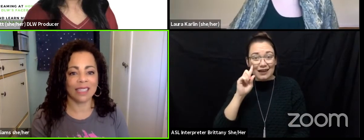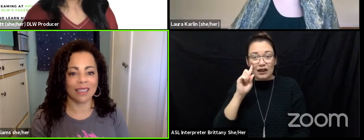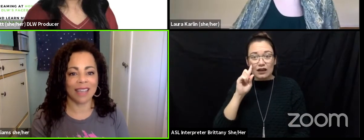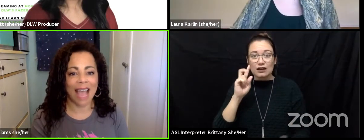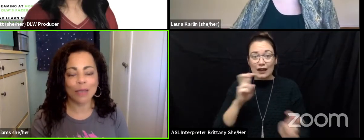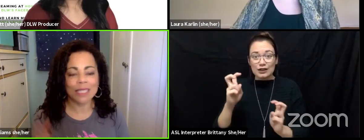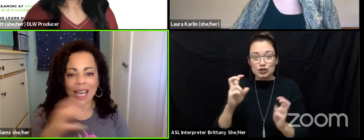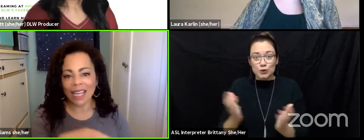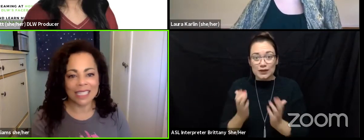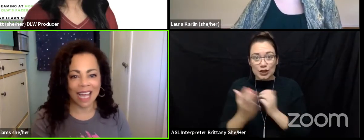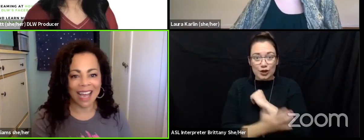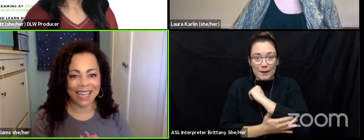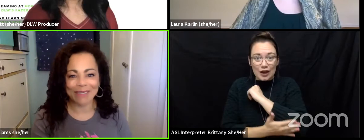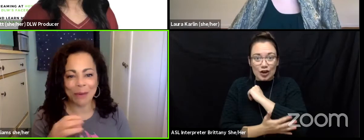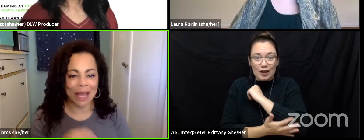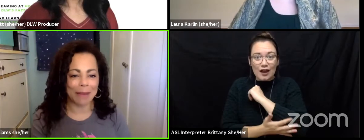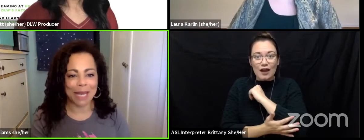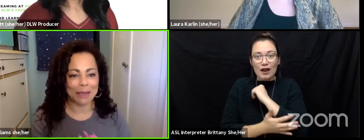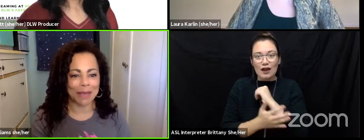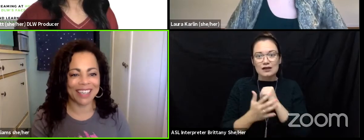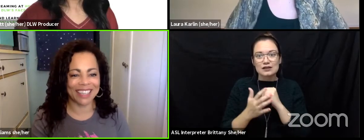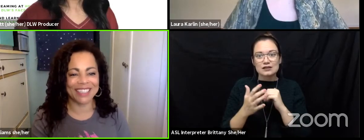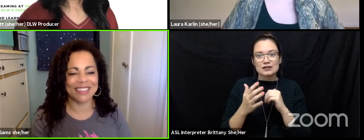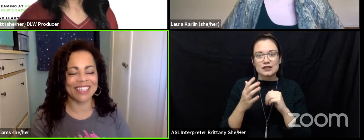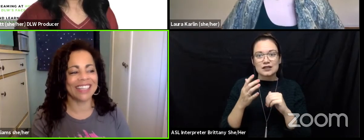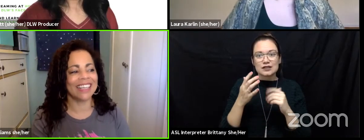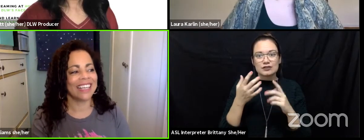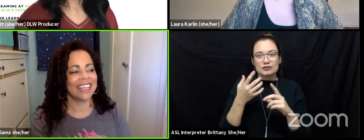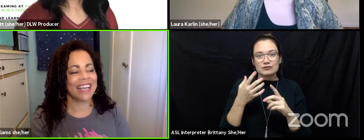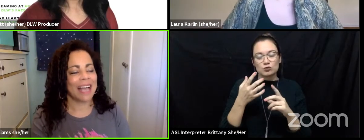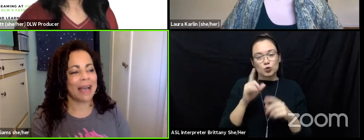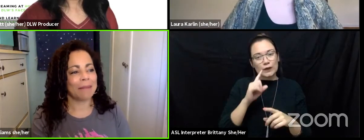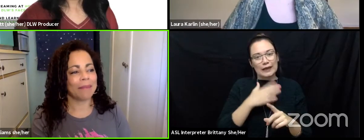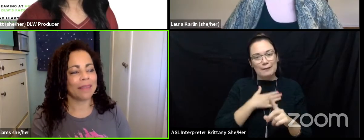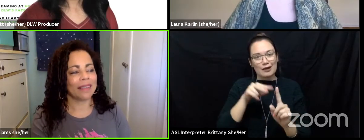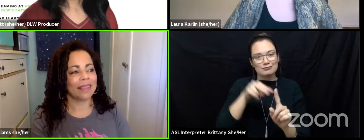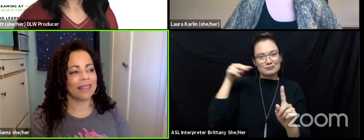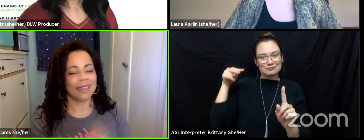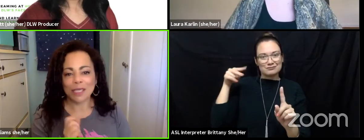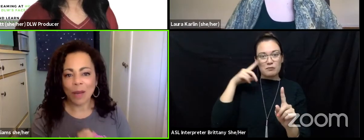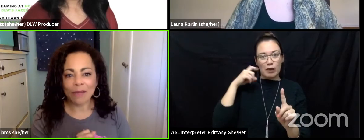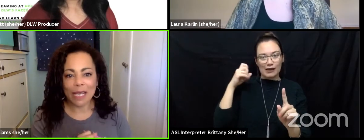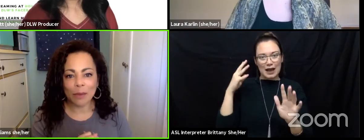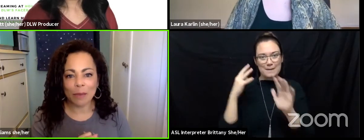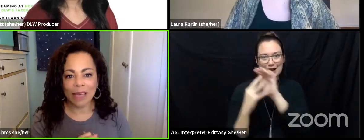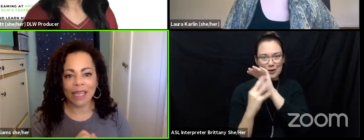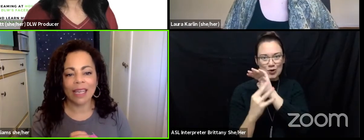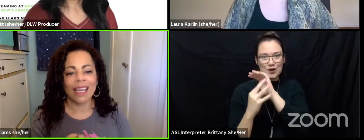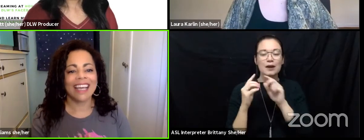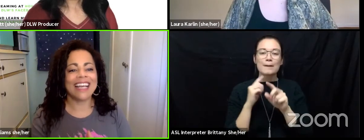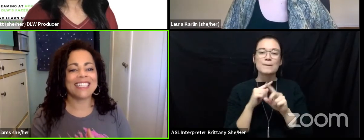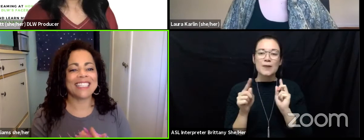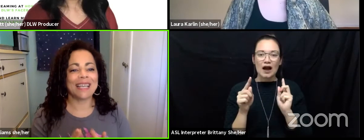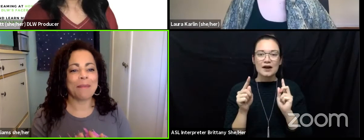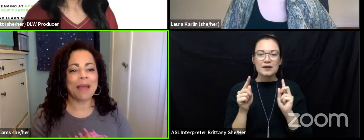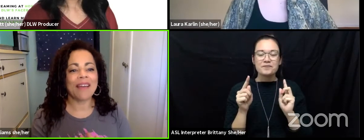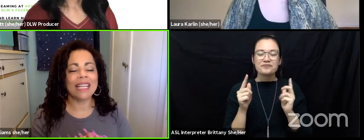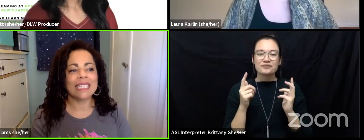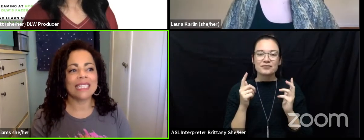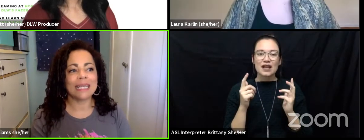as an outside eye, even though I am now an American as well, and this is why I'm writing a book about it, is